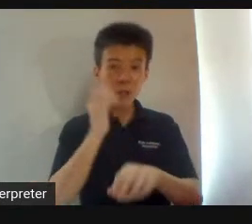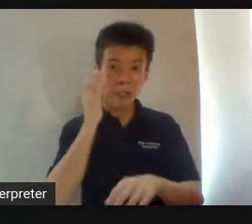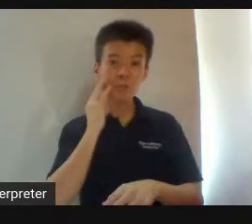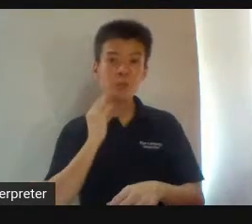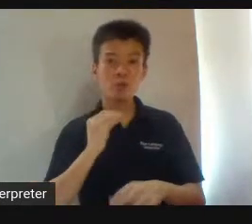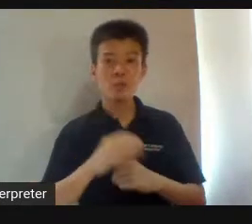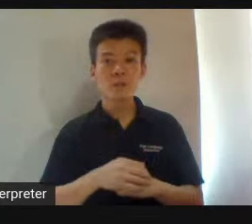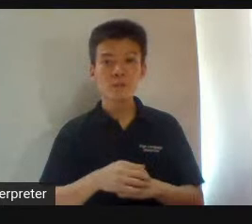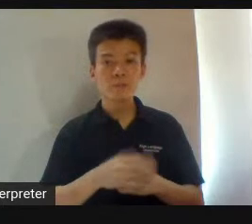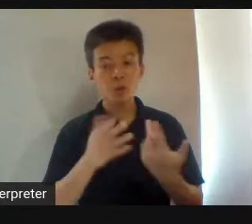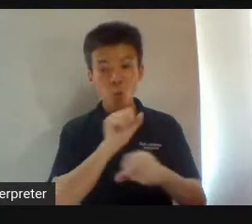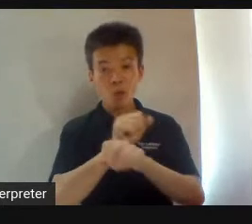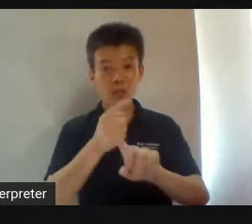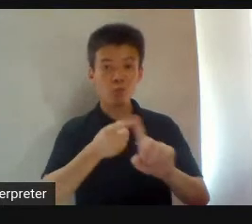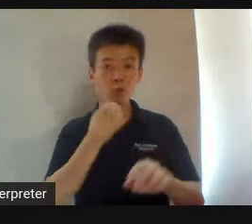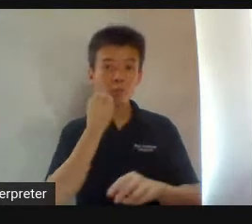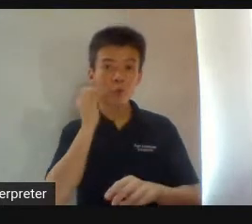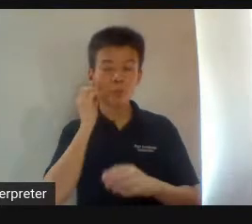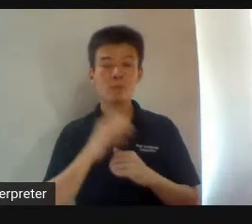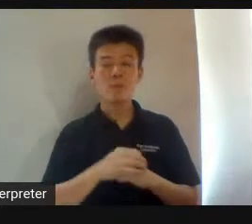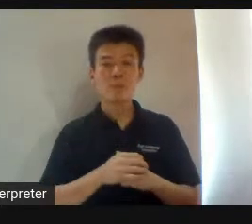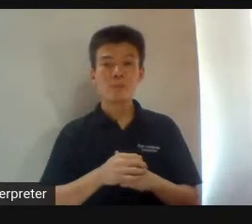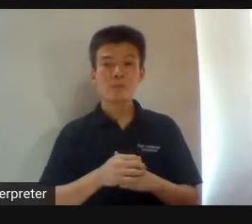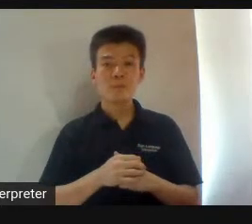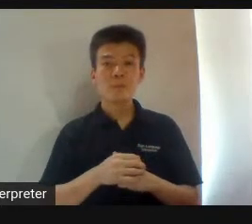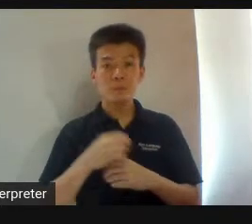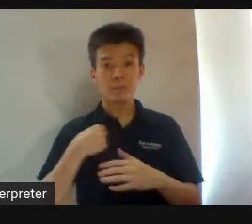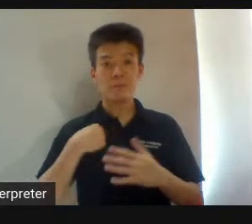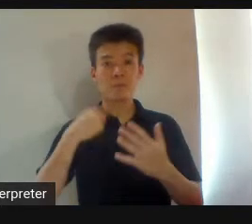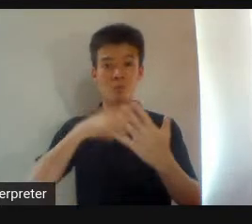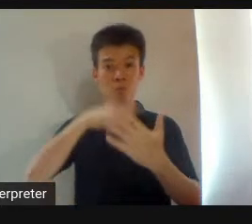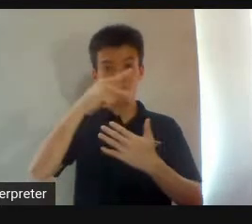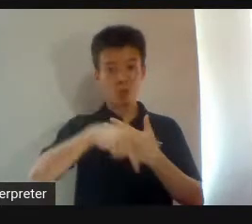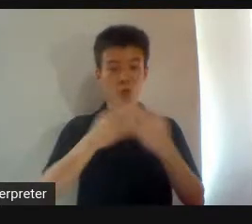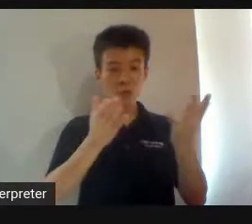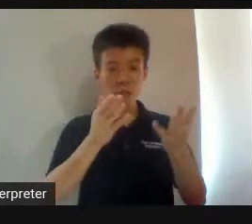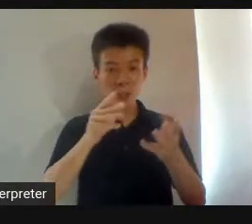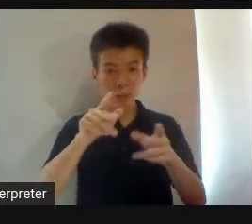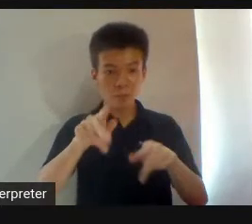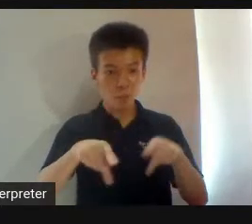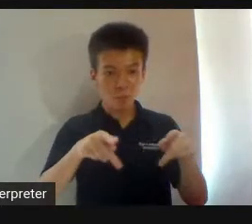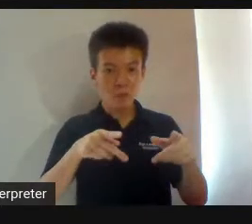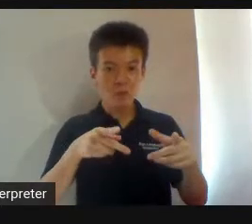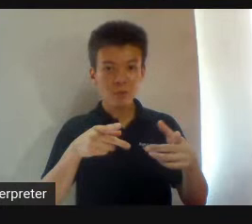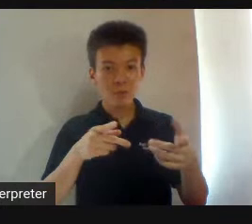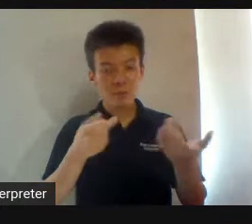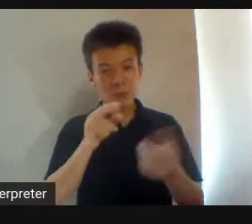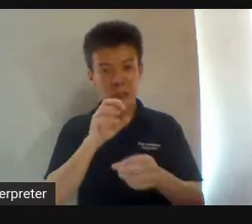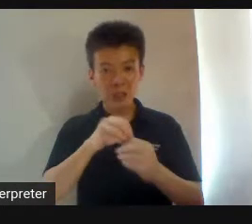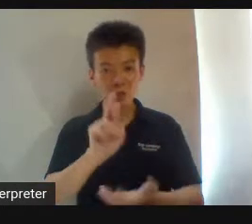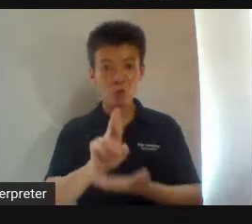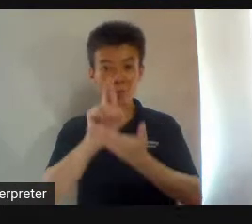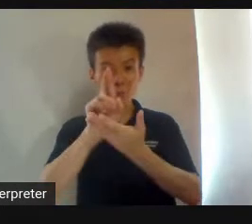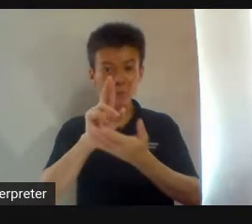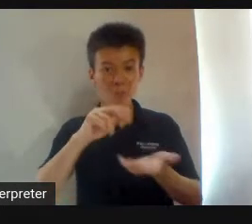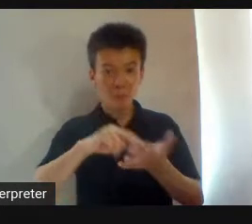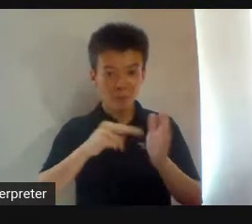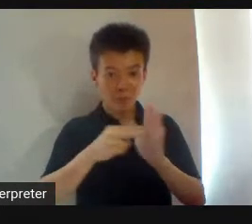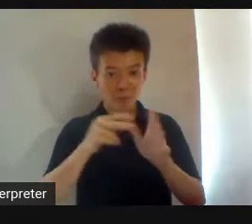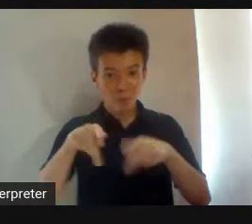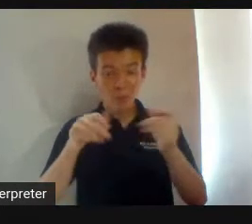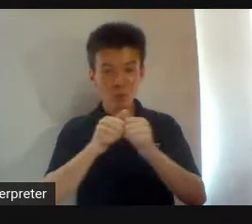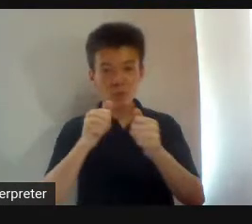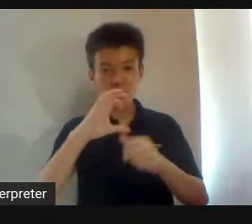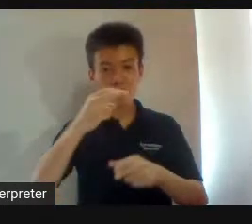experience working from home. So in our programs, we serve people in rehabilitation, meaning people with